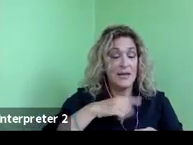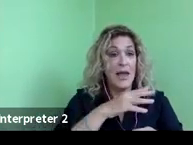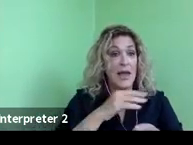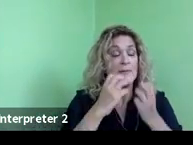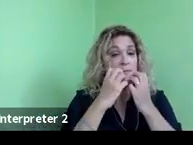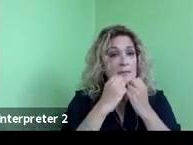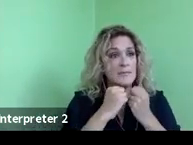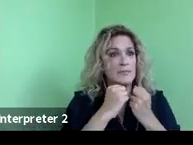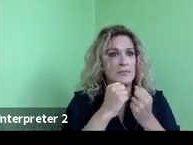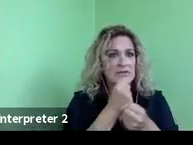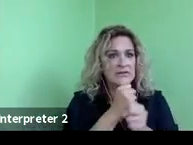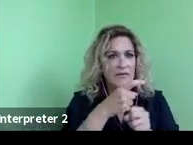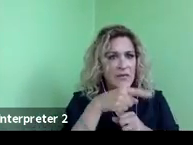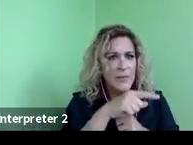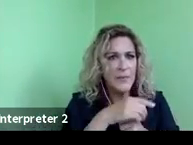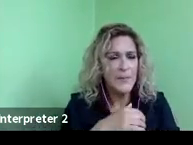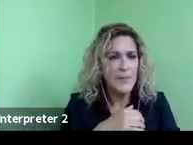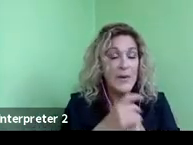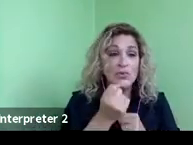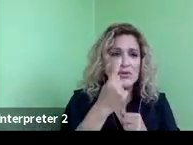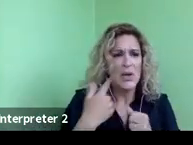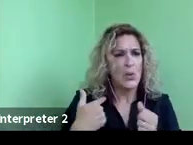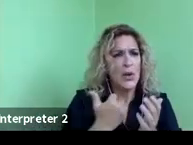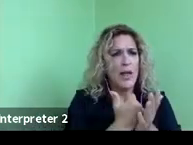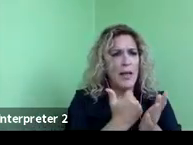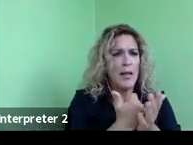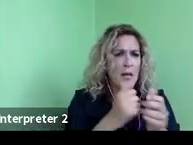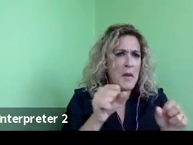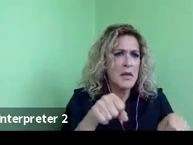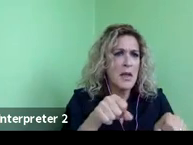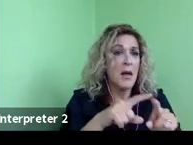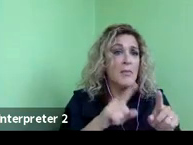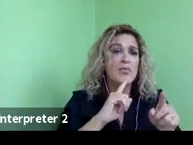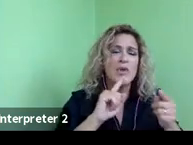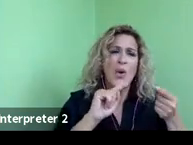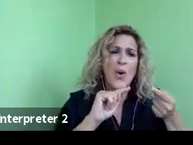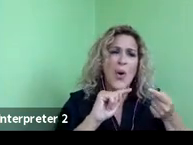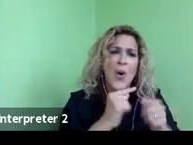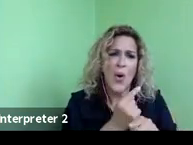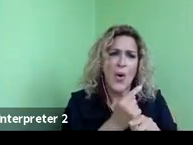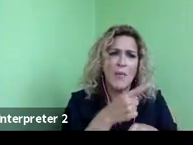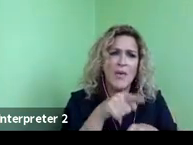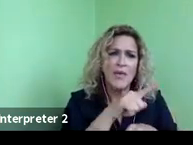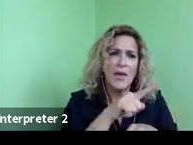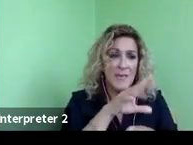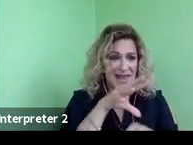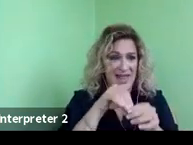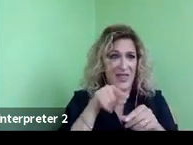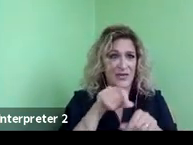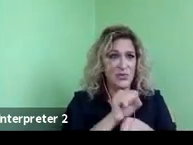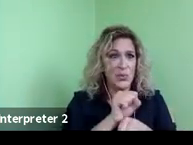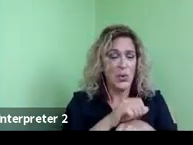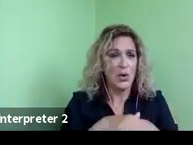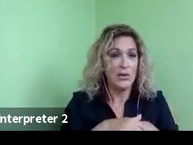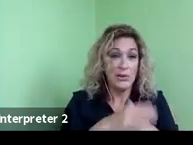intention to help someone, we could really cause grave harm in this work. Abuse is